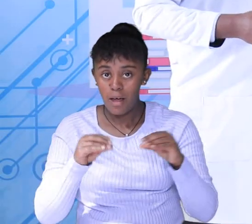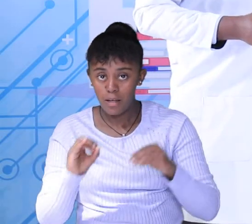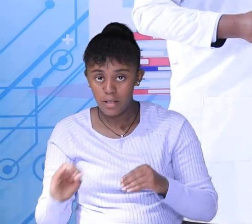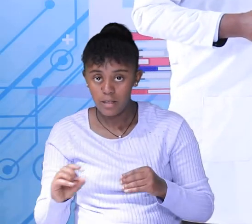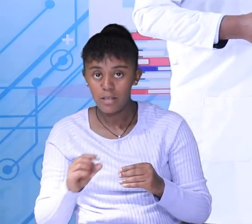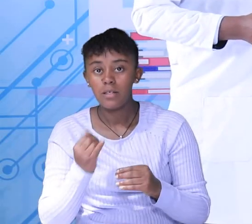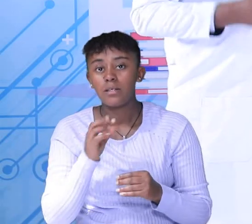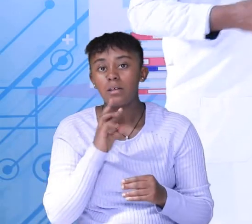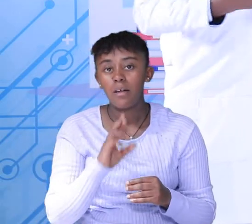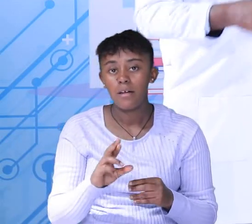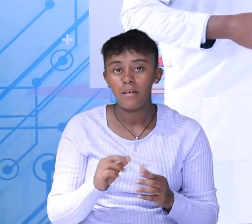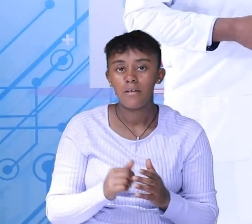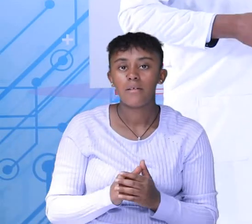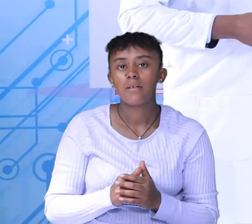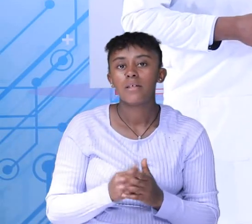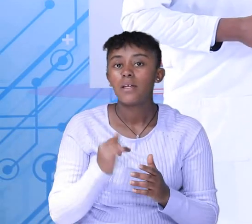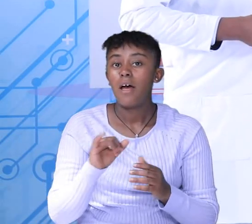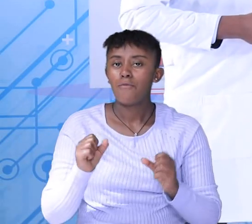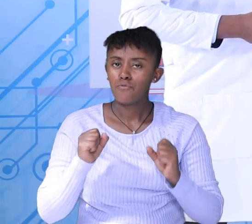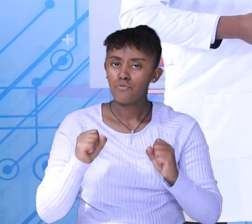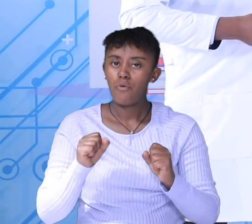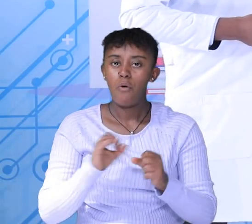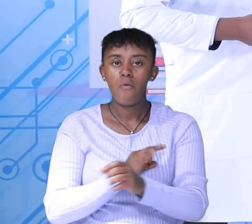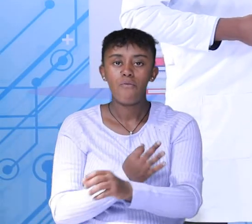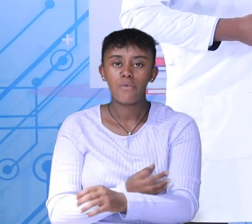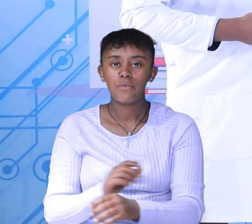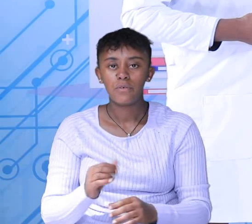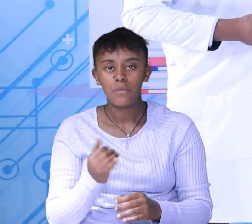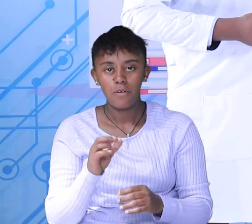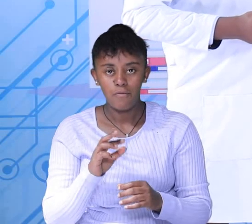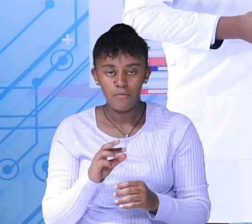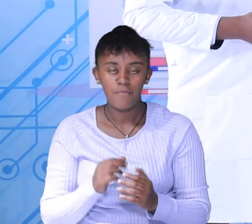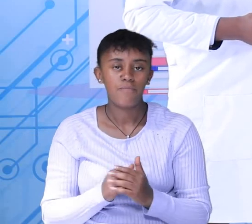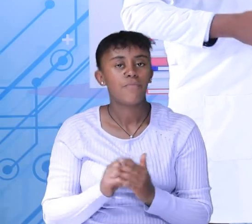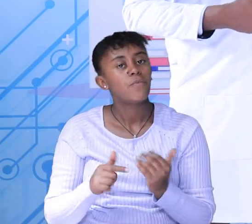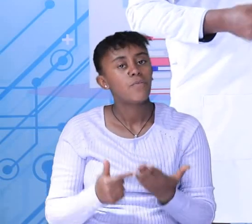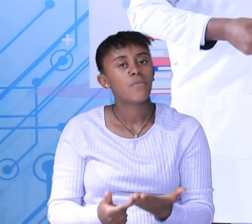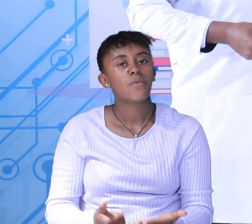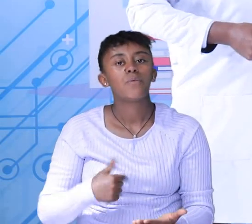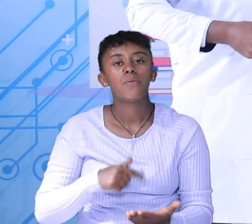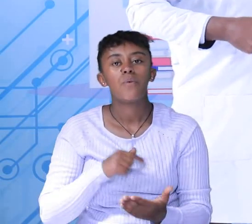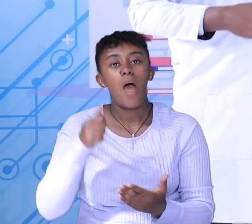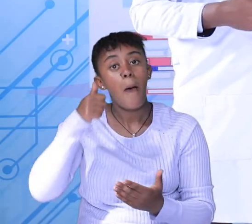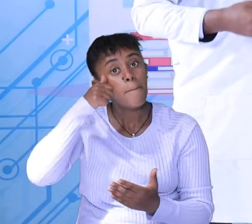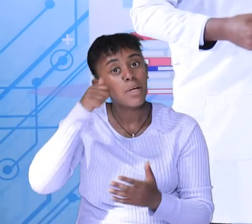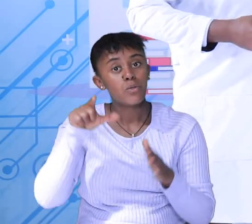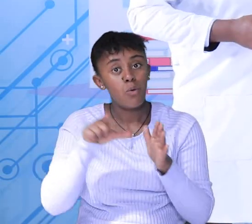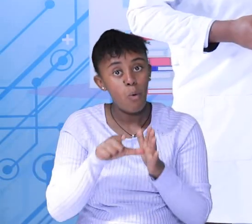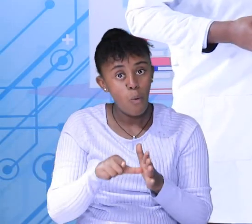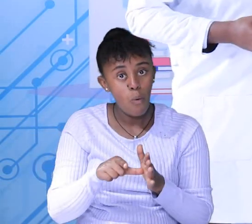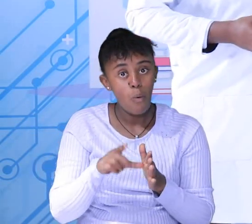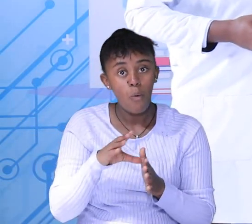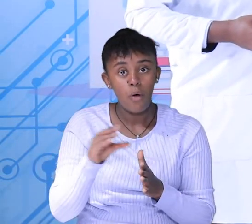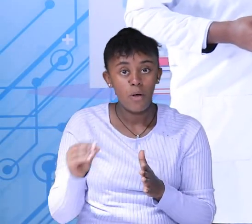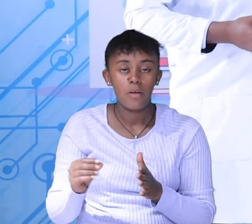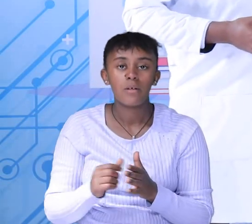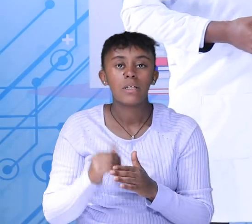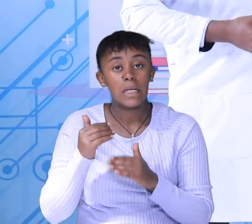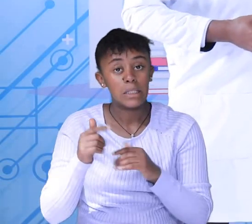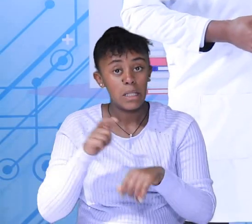In this direction, it's moving out. Okay? So the magnetic field to the left side of the current carrying conductor is out.